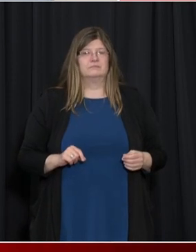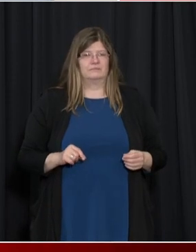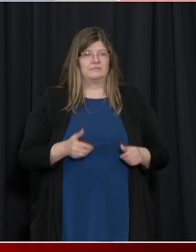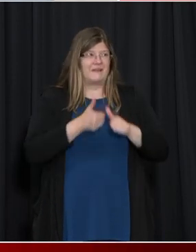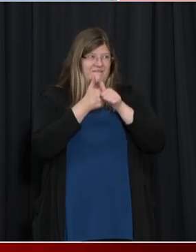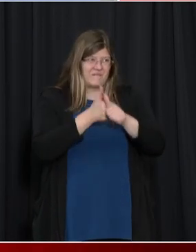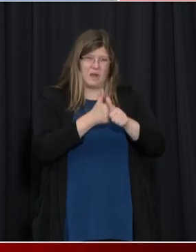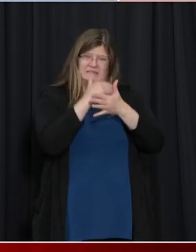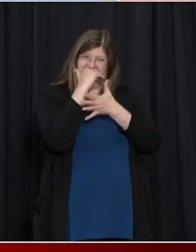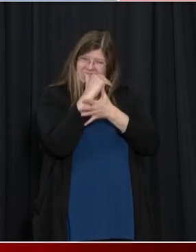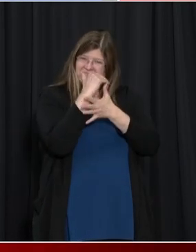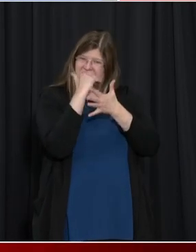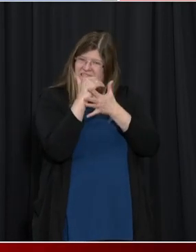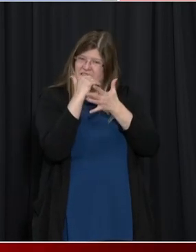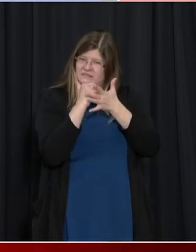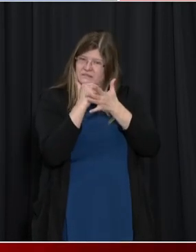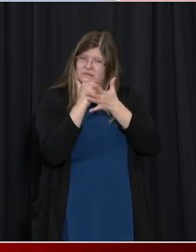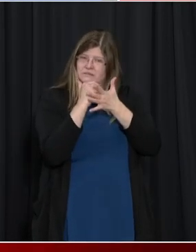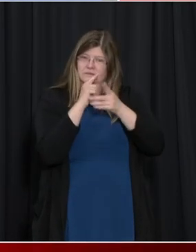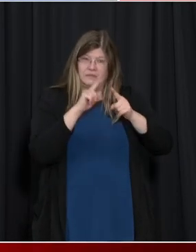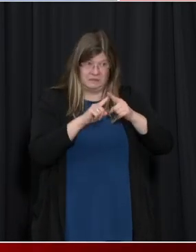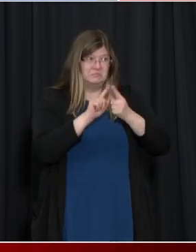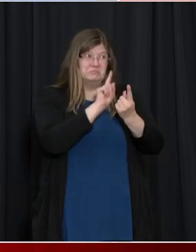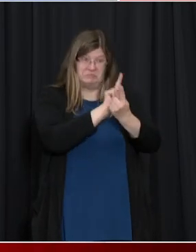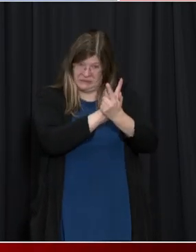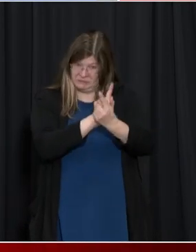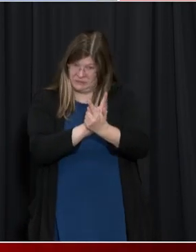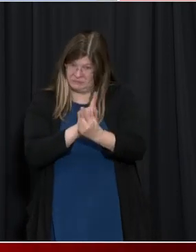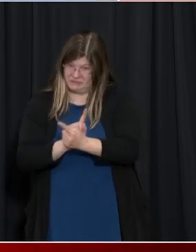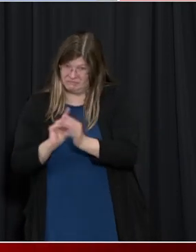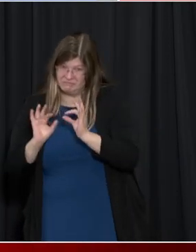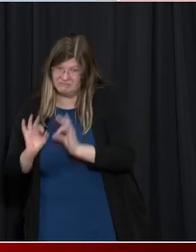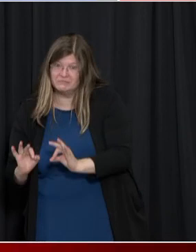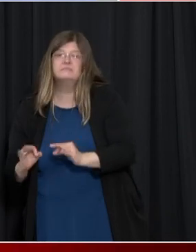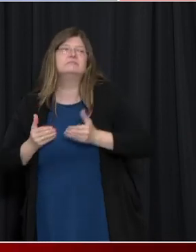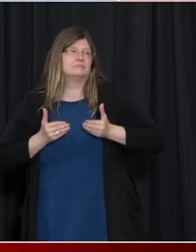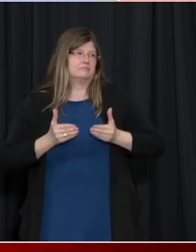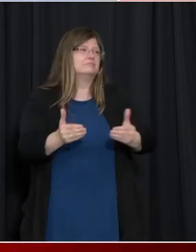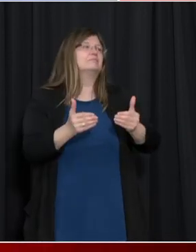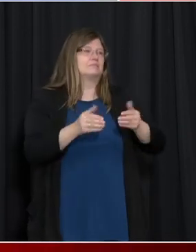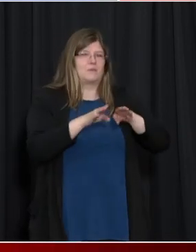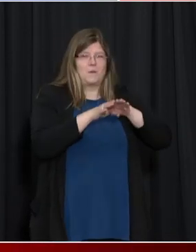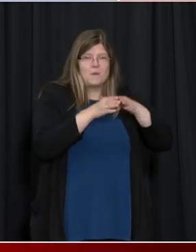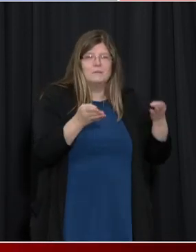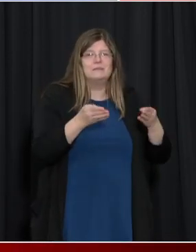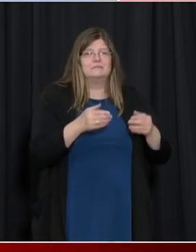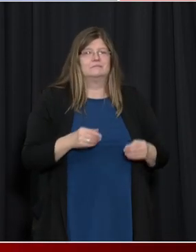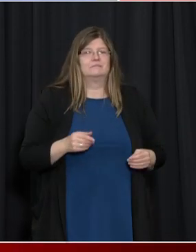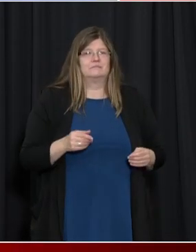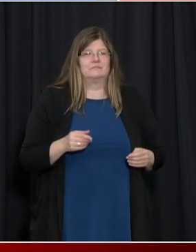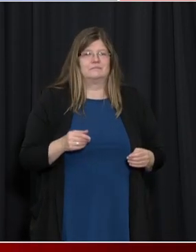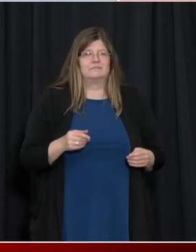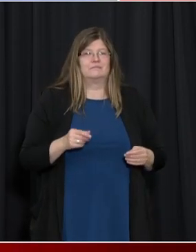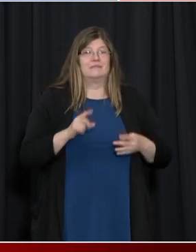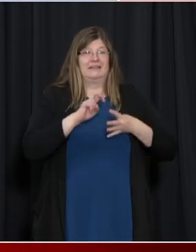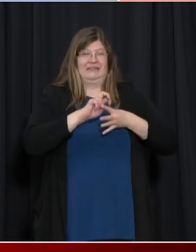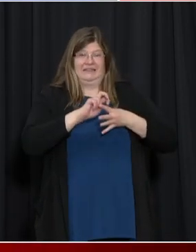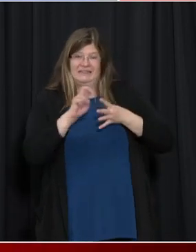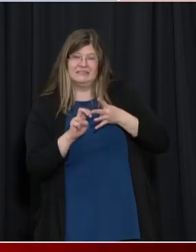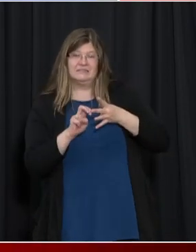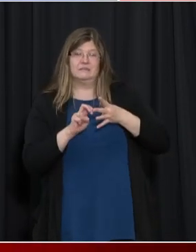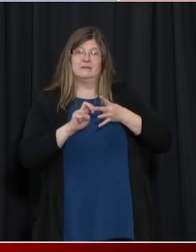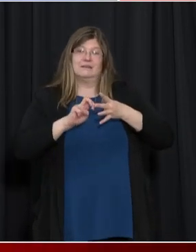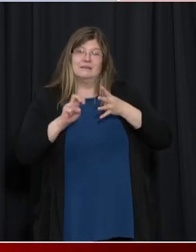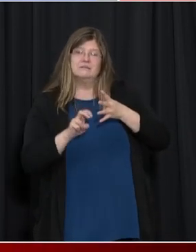to begin the phased reopening. For us to move in between phases, some of the things that we're going to be looking at will